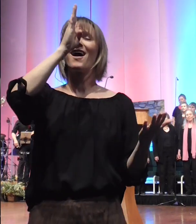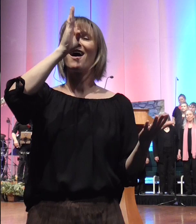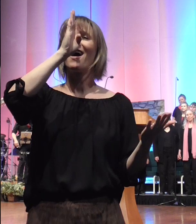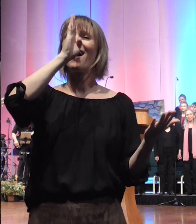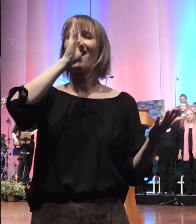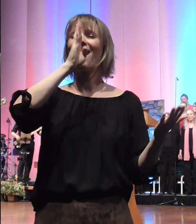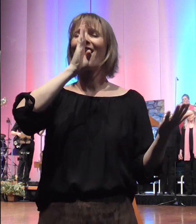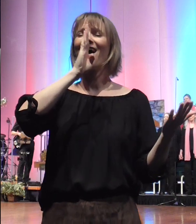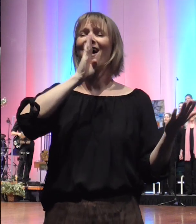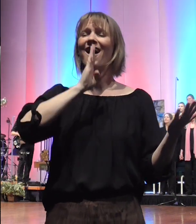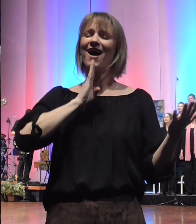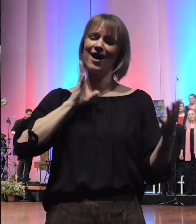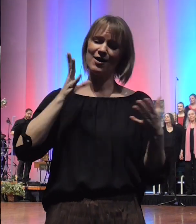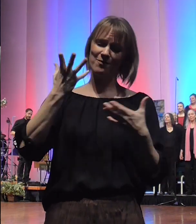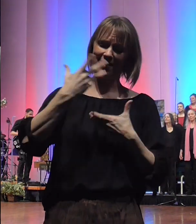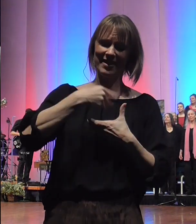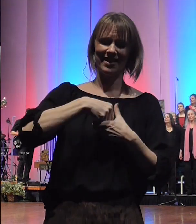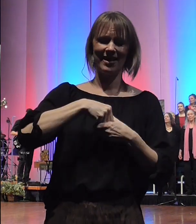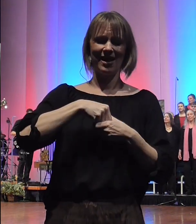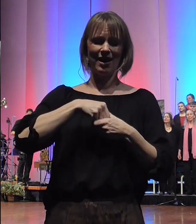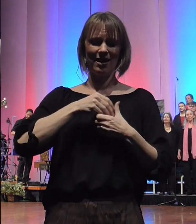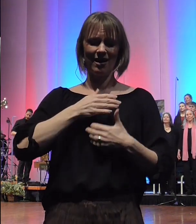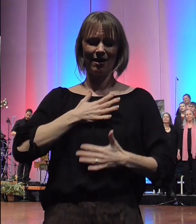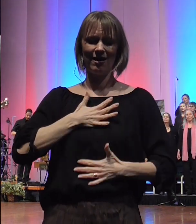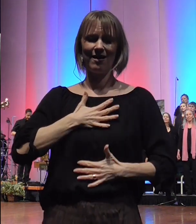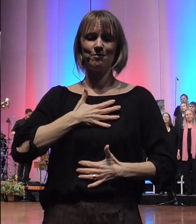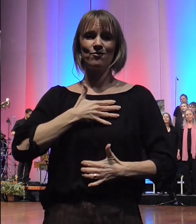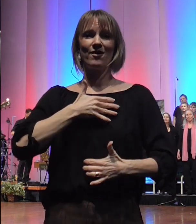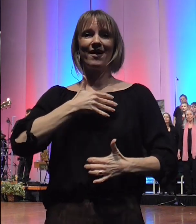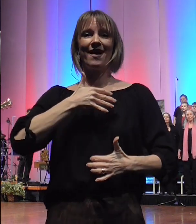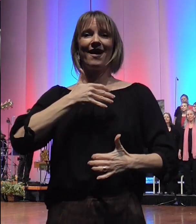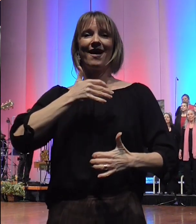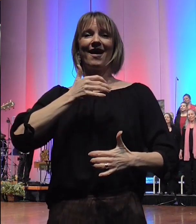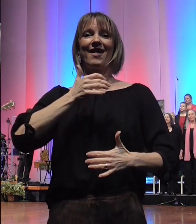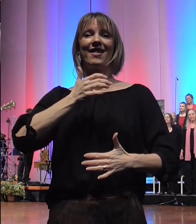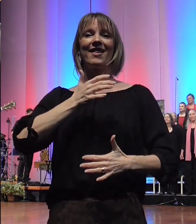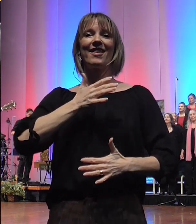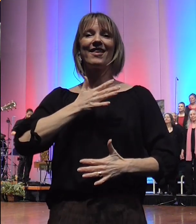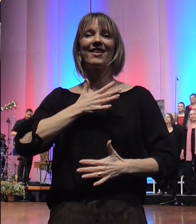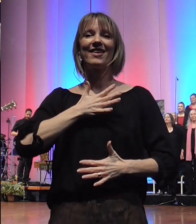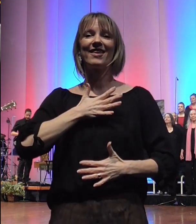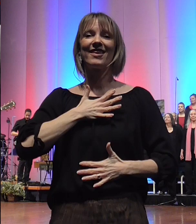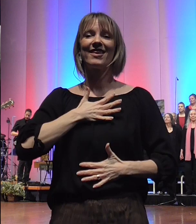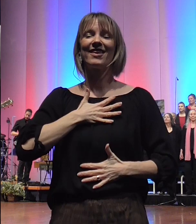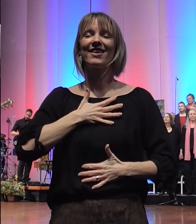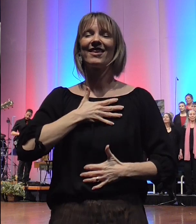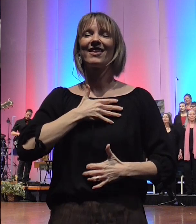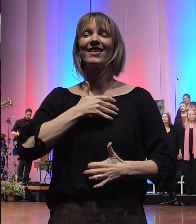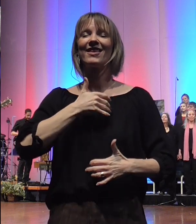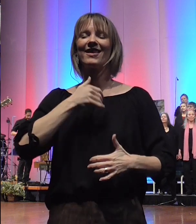God in every breath I take,